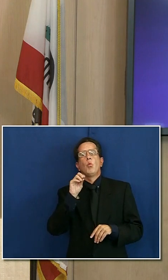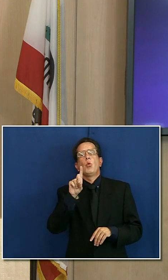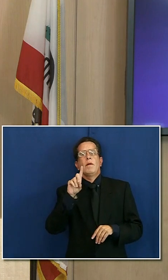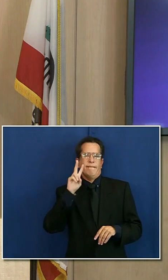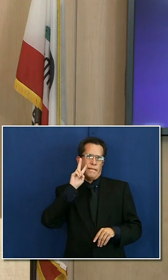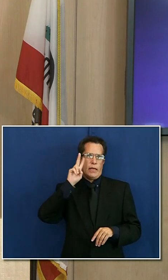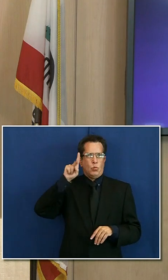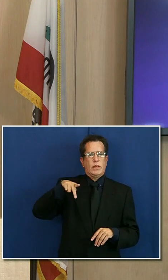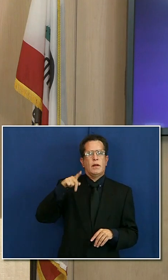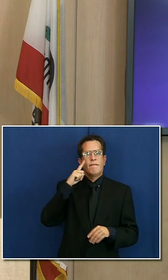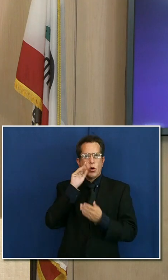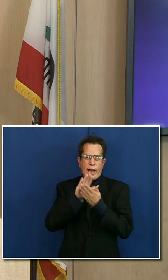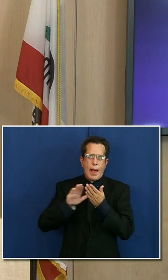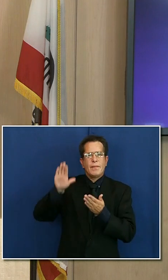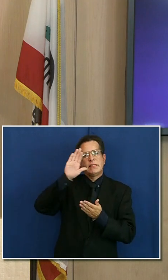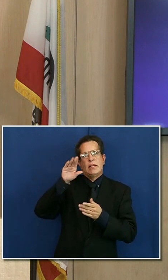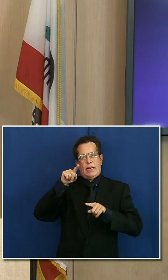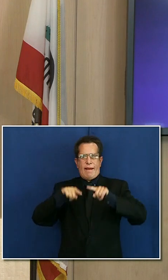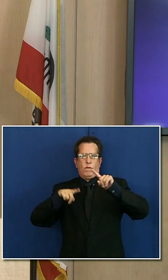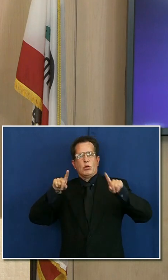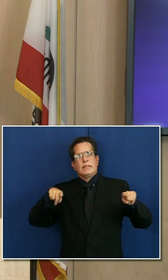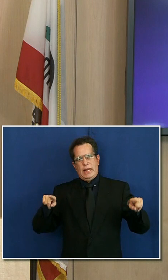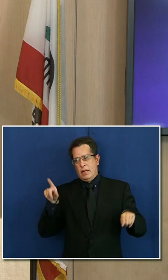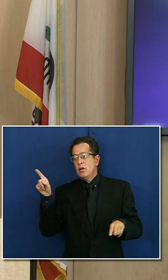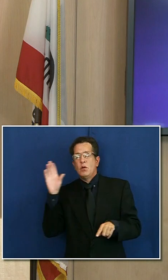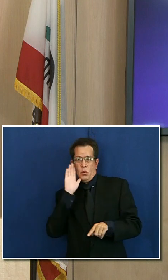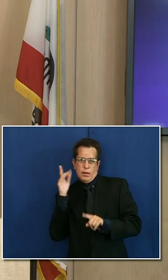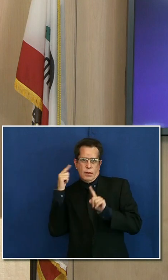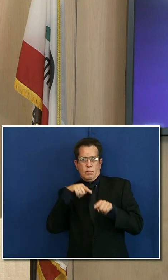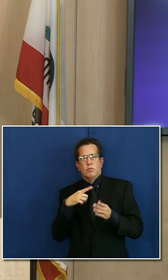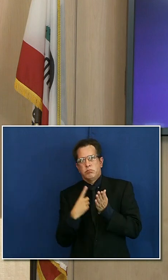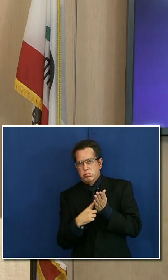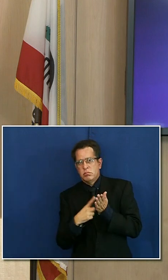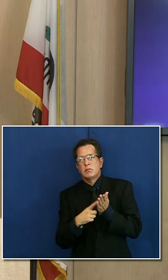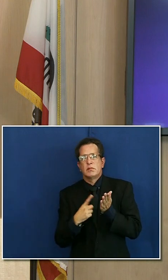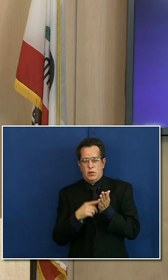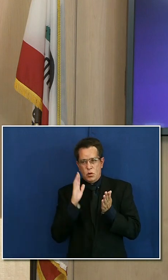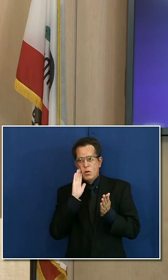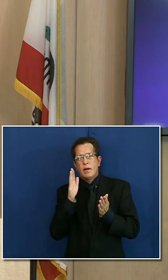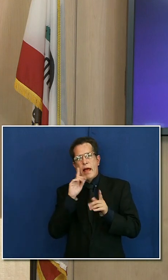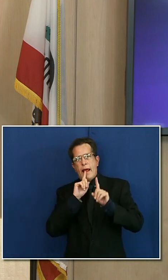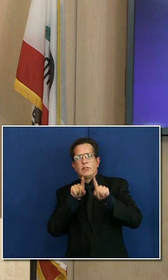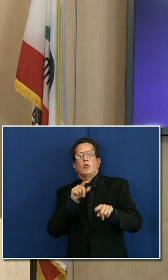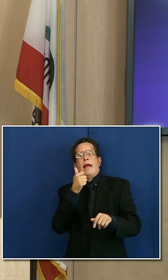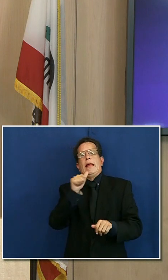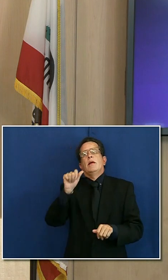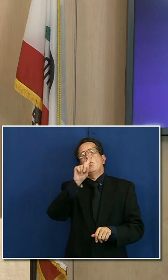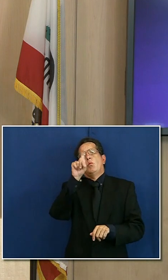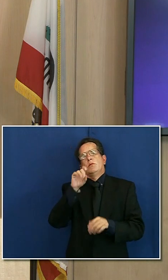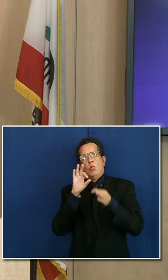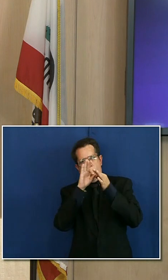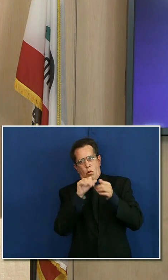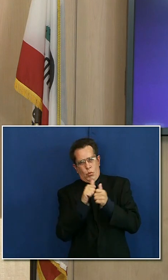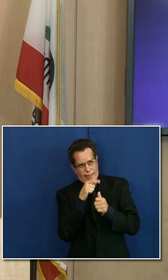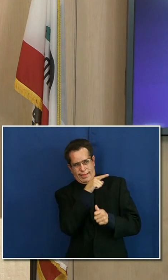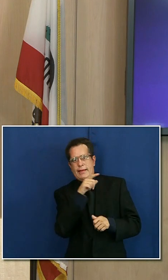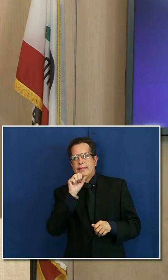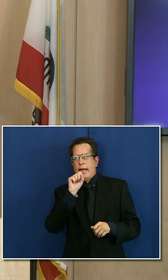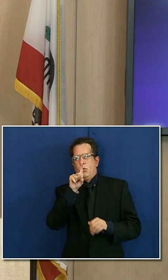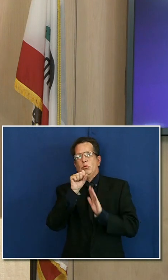Student Affairs and Campus Diversity, and they will be available later if there are questions coming up with the San Diego State University